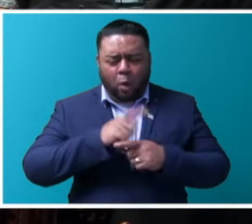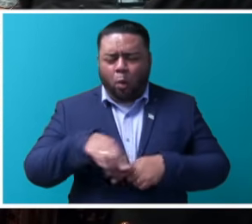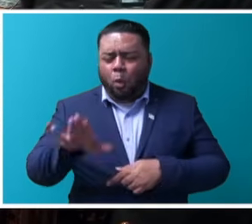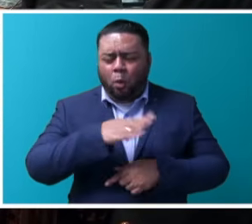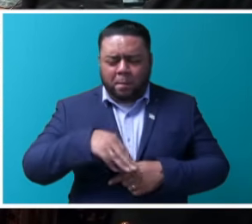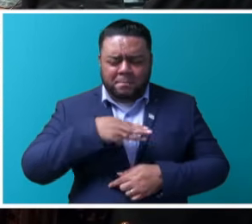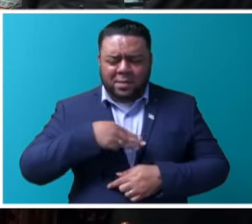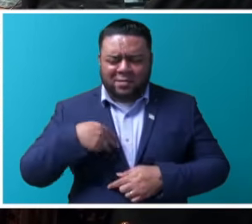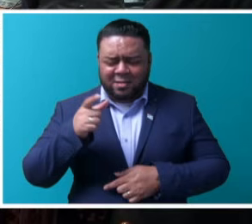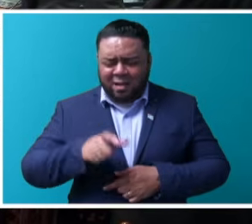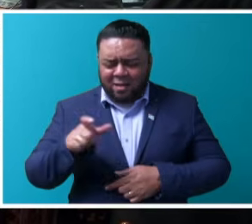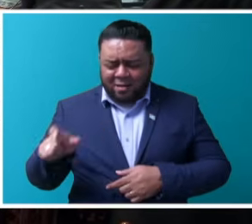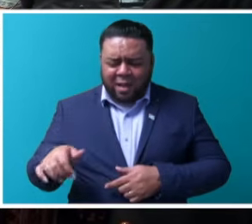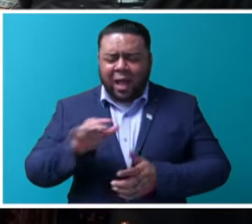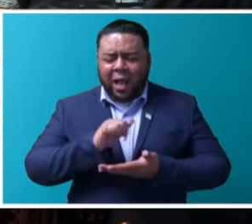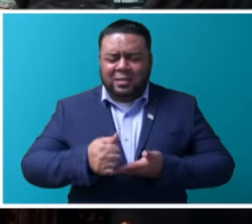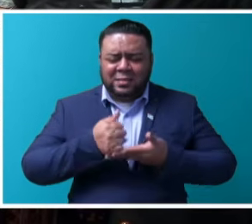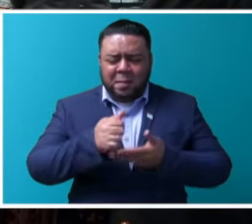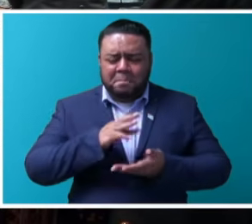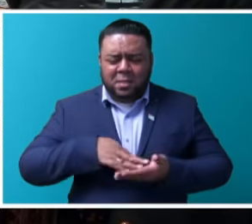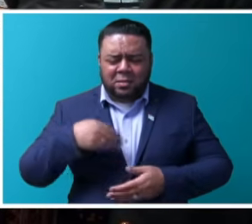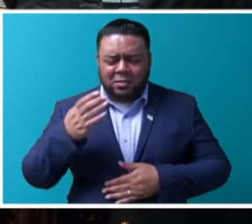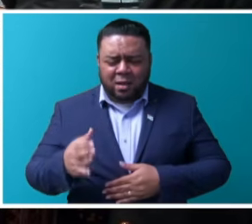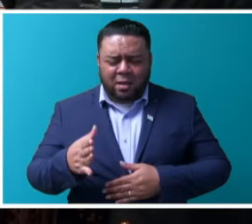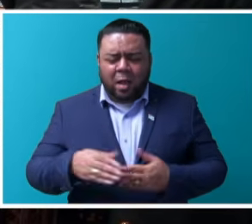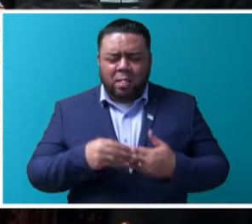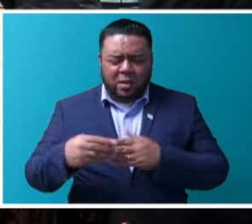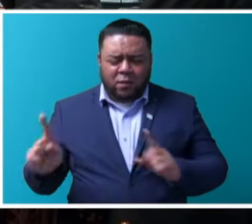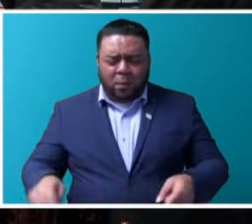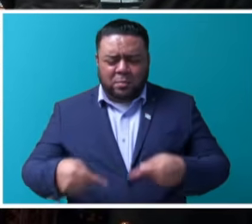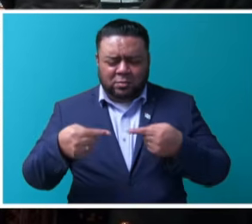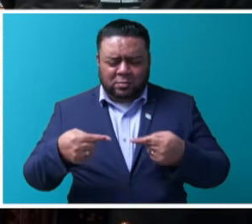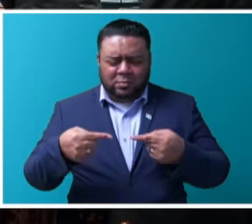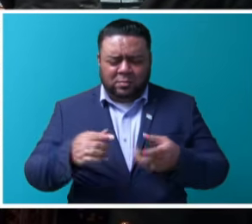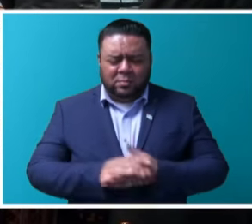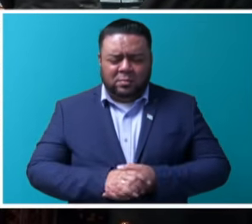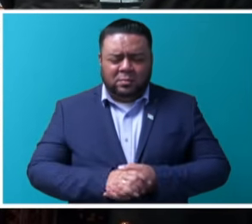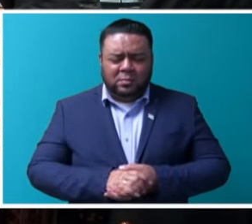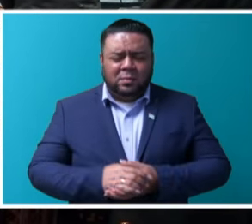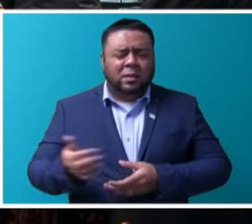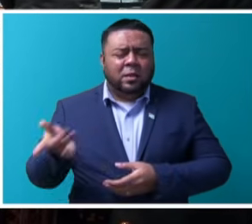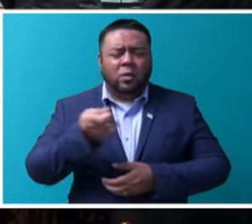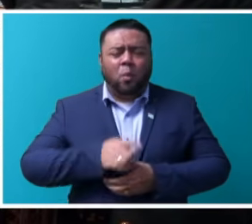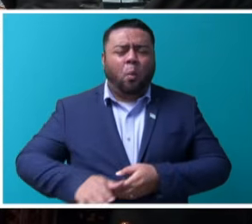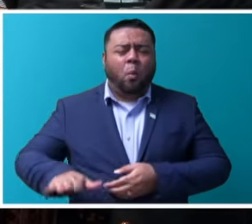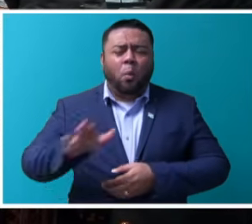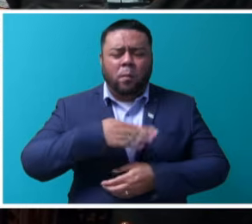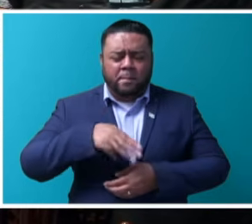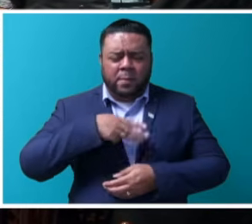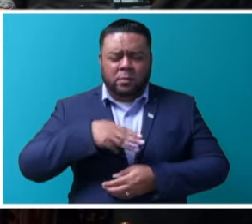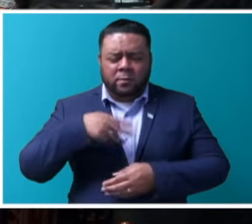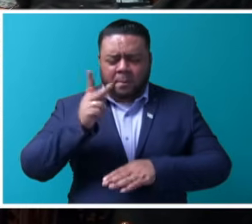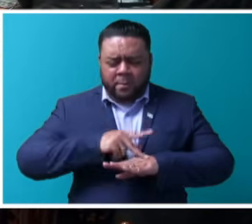Ministers, our Assistant Ministers, our Leader of the Opposition, and all our Members of